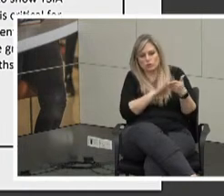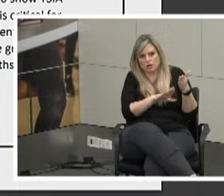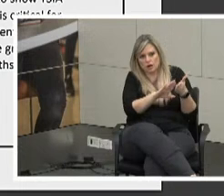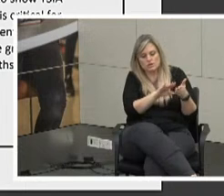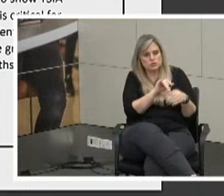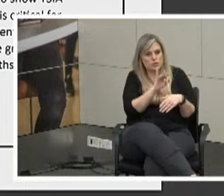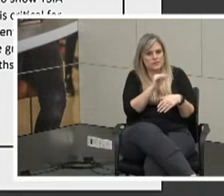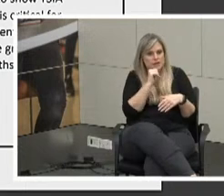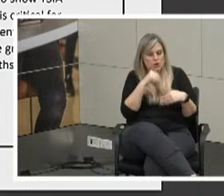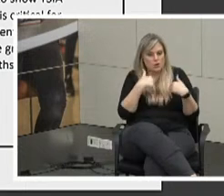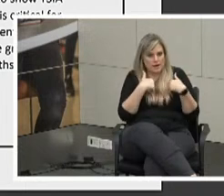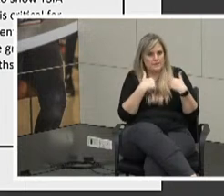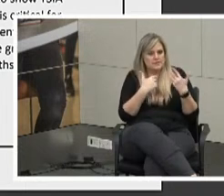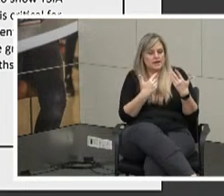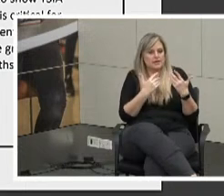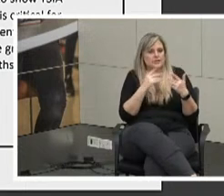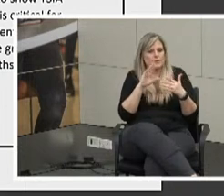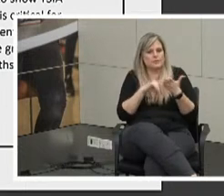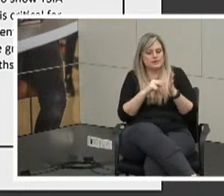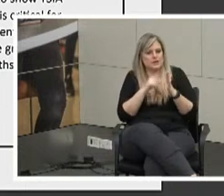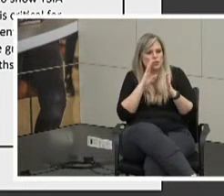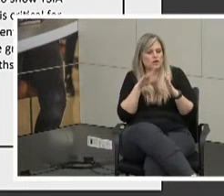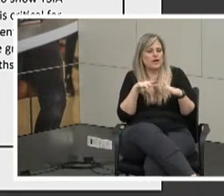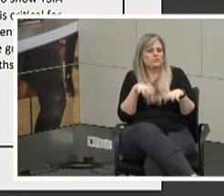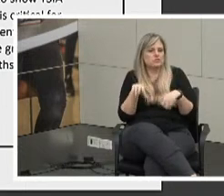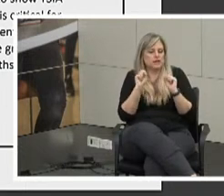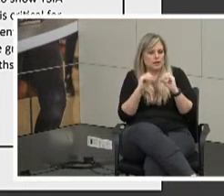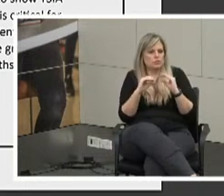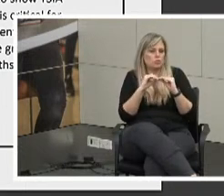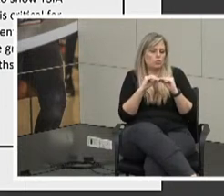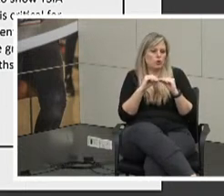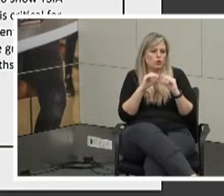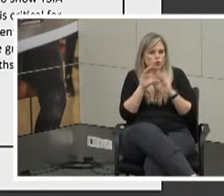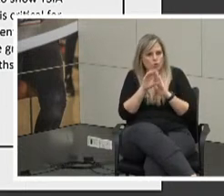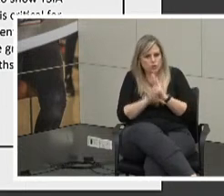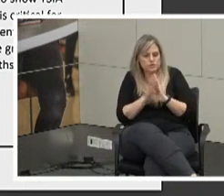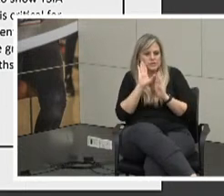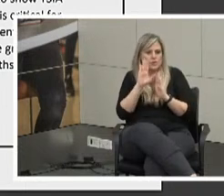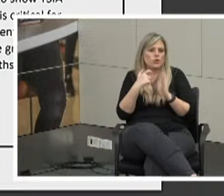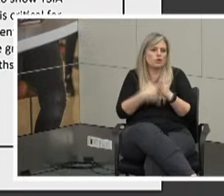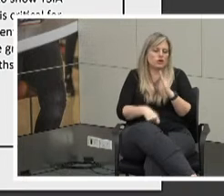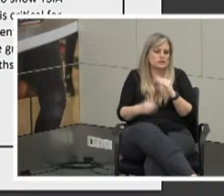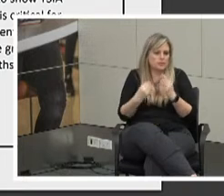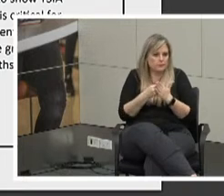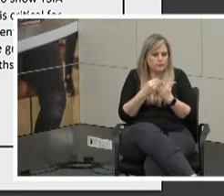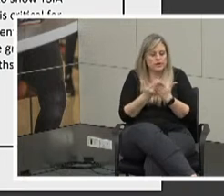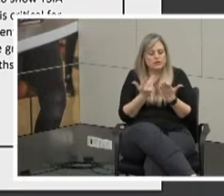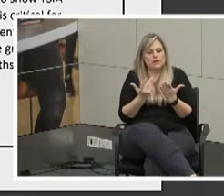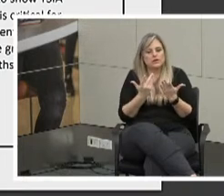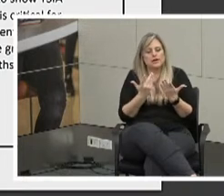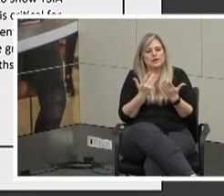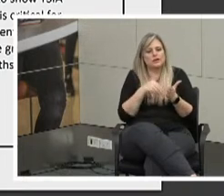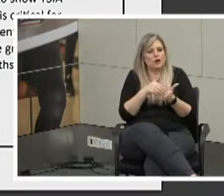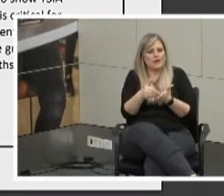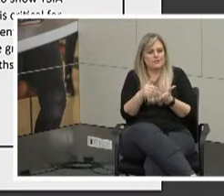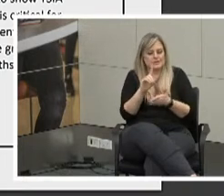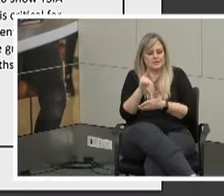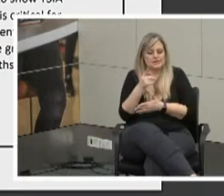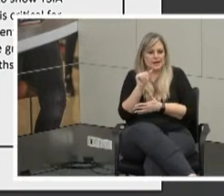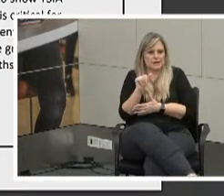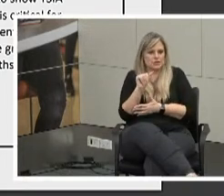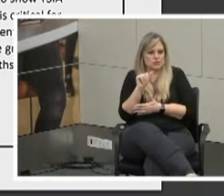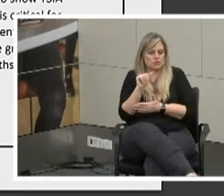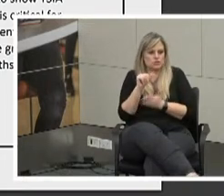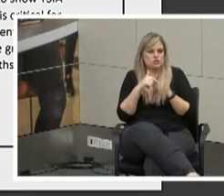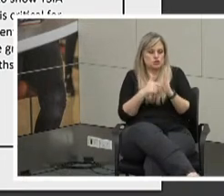if they if they don't hit the threshold have to go take additional remediation courses that cost them money um and in many instances the data shows leads to